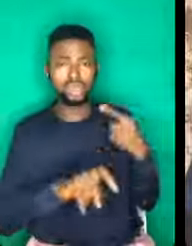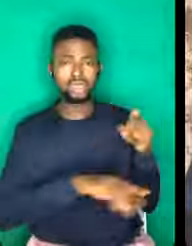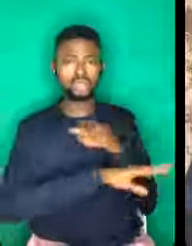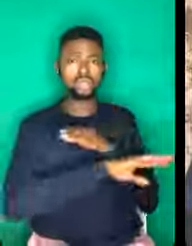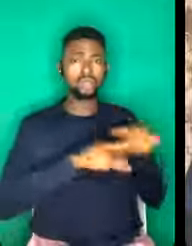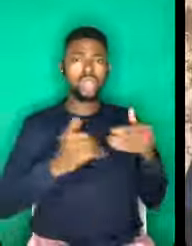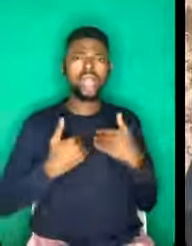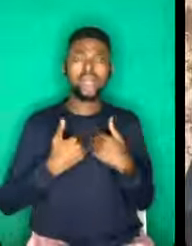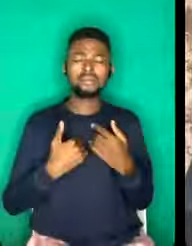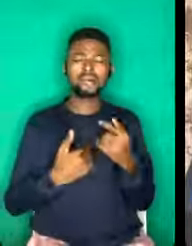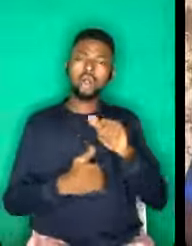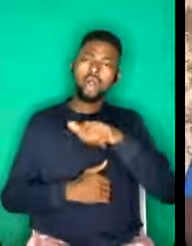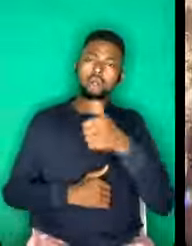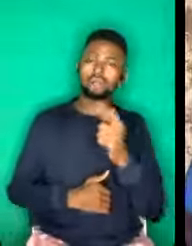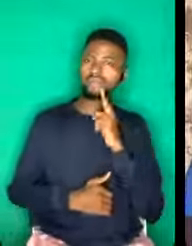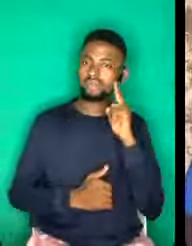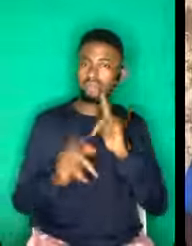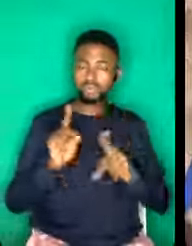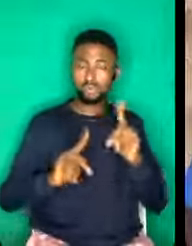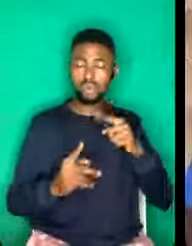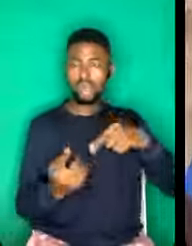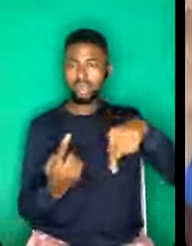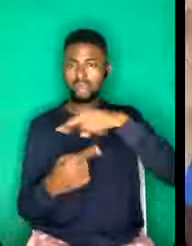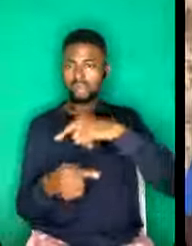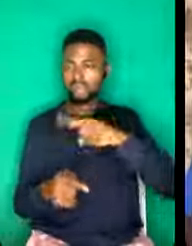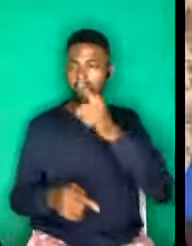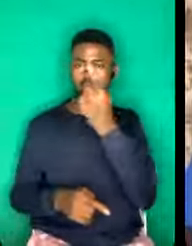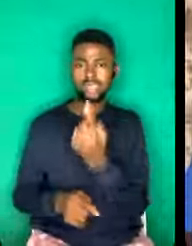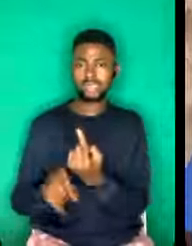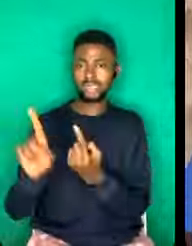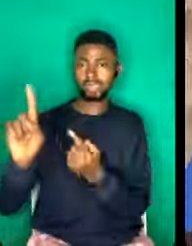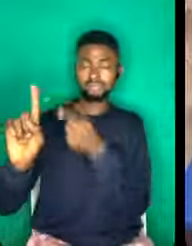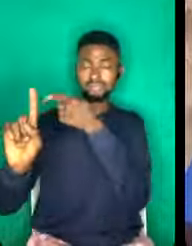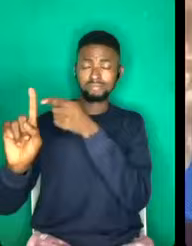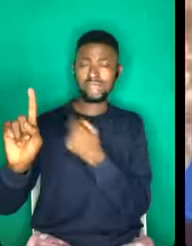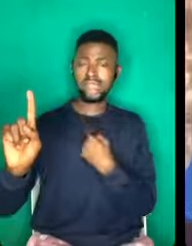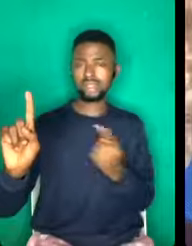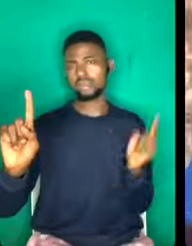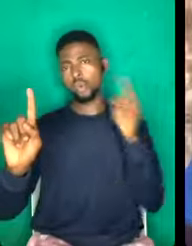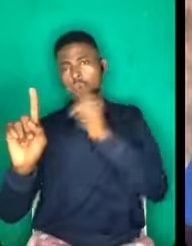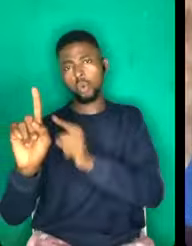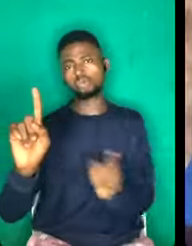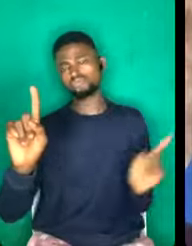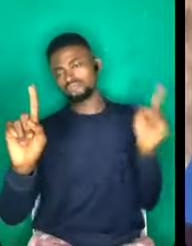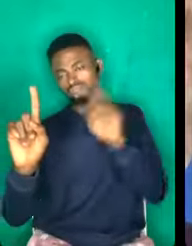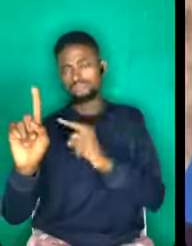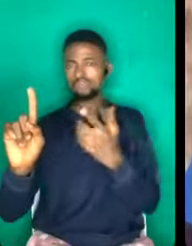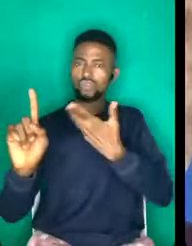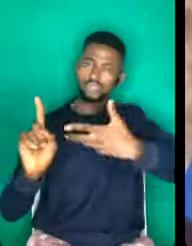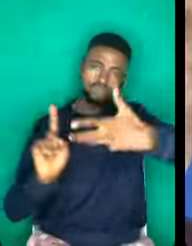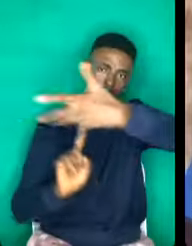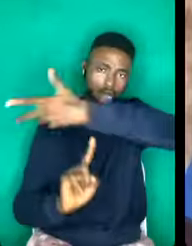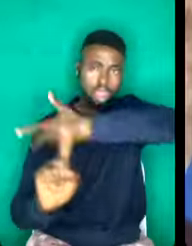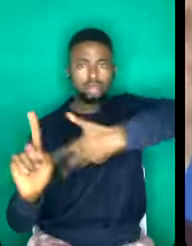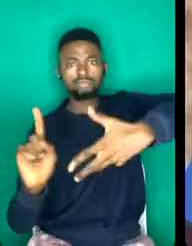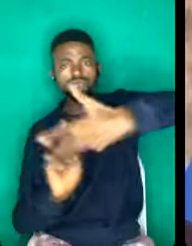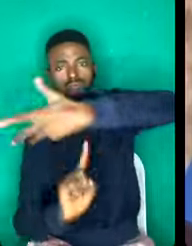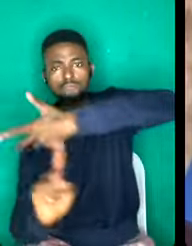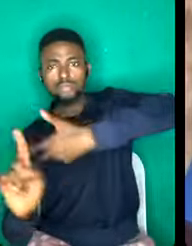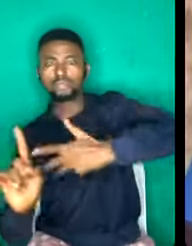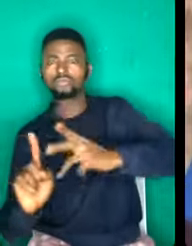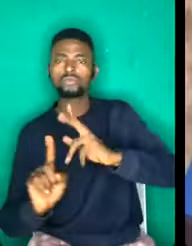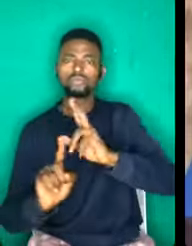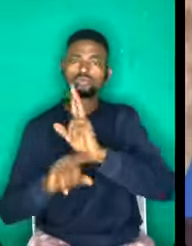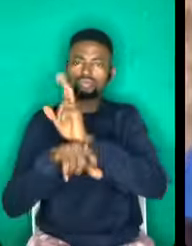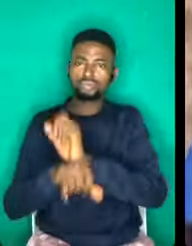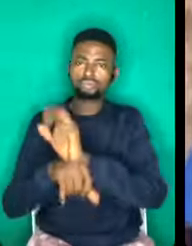from him around. So I do go to his place and we interact more. We use the language more, and that